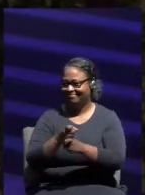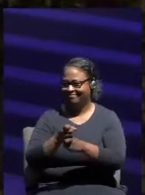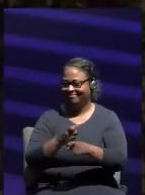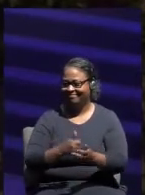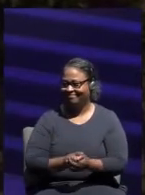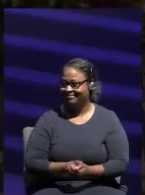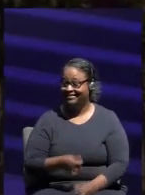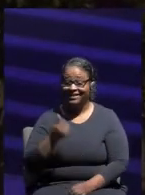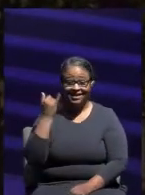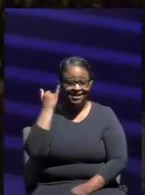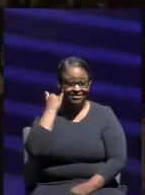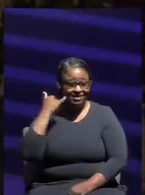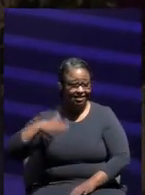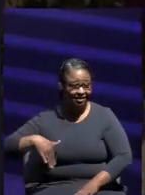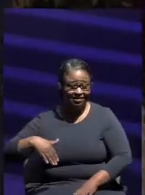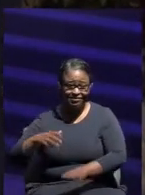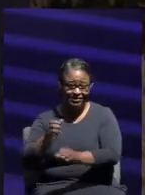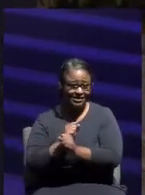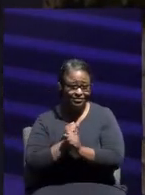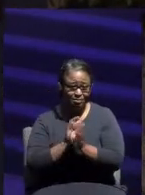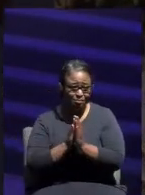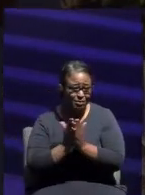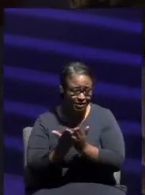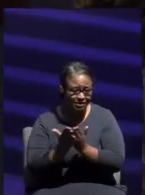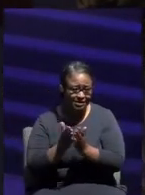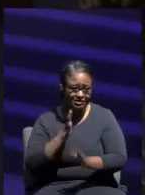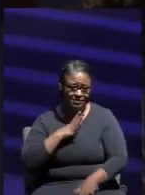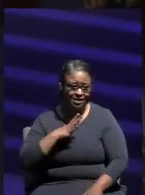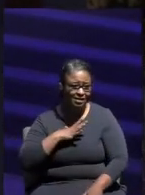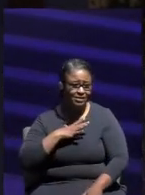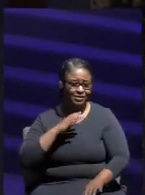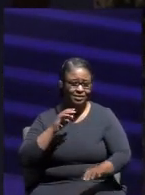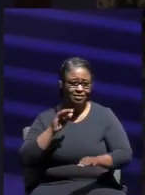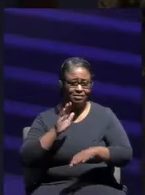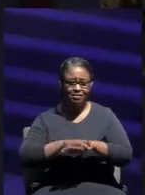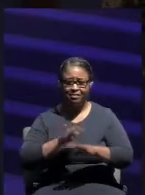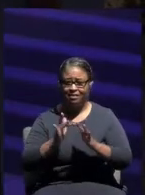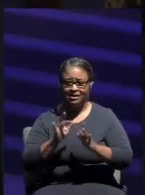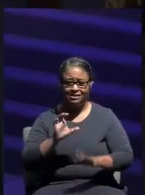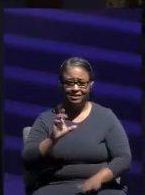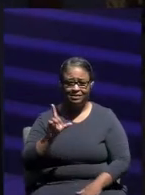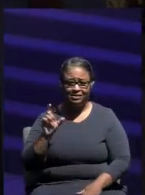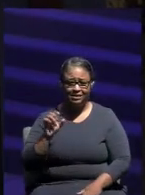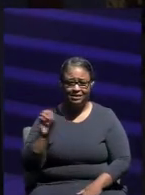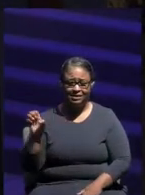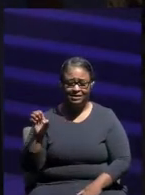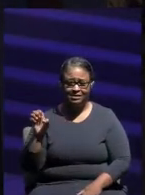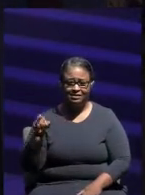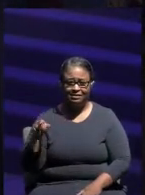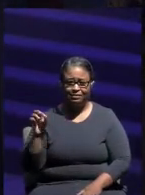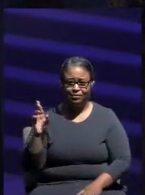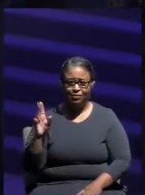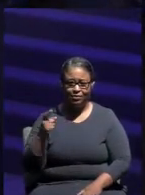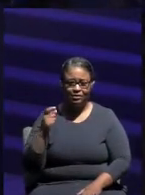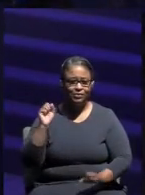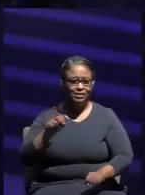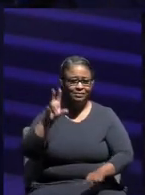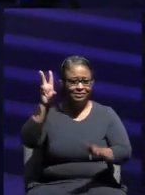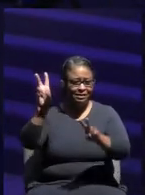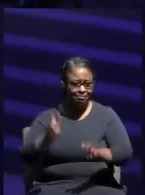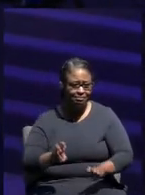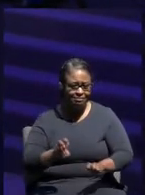Amen. If you don't get a chance to get a book, then on our website, clceast.org, at the bottom of the front page is a